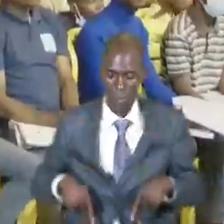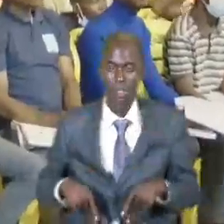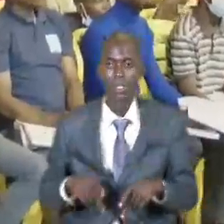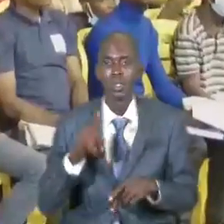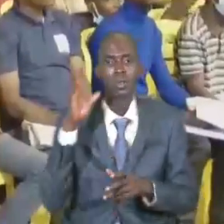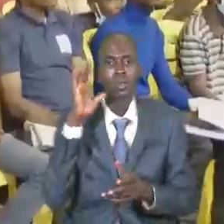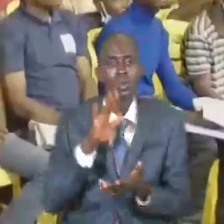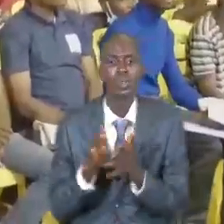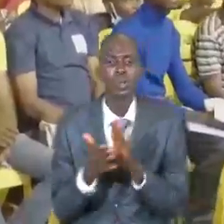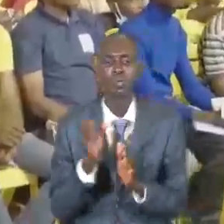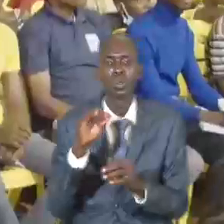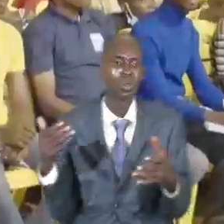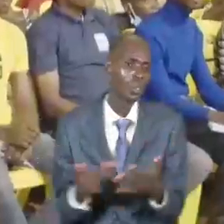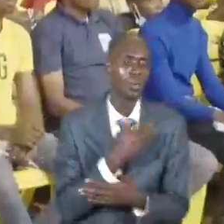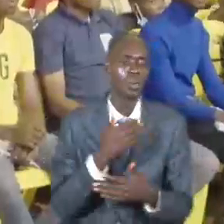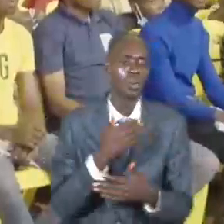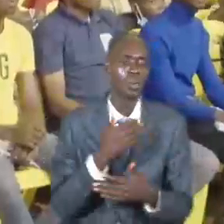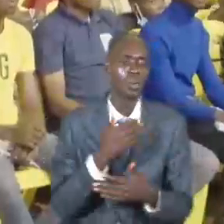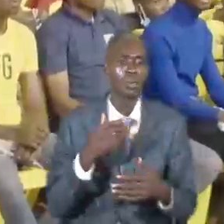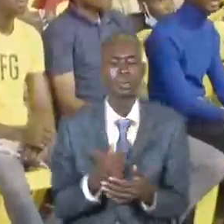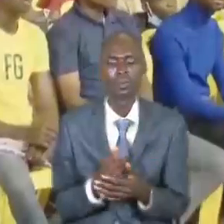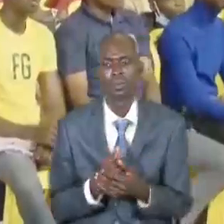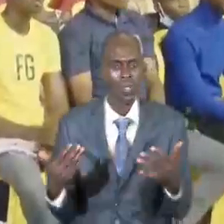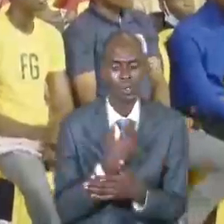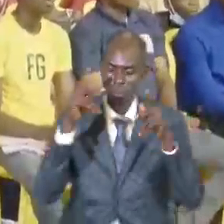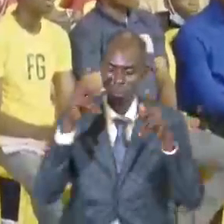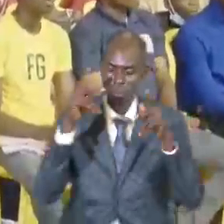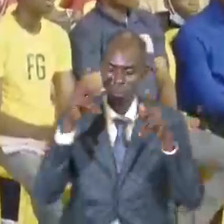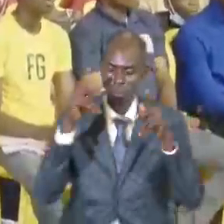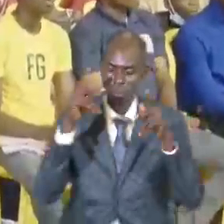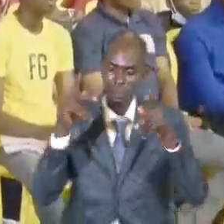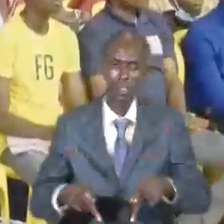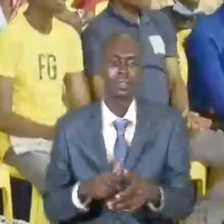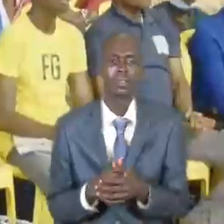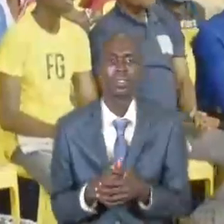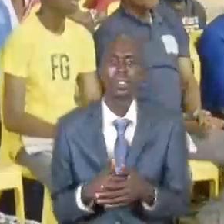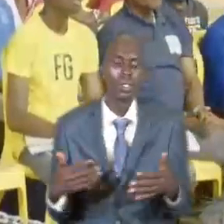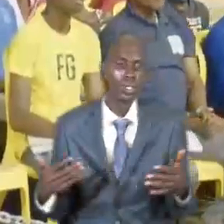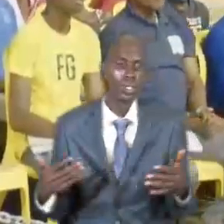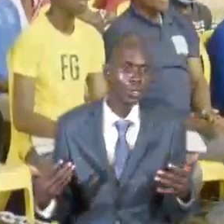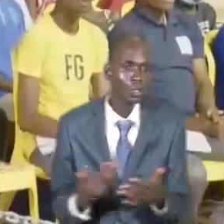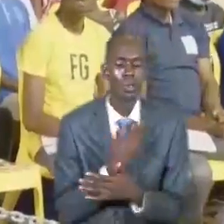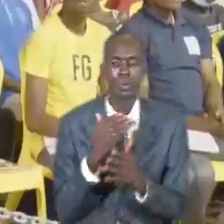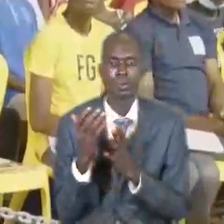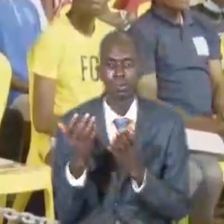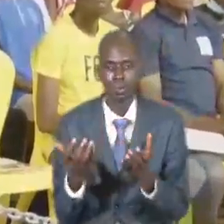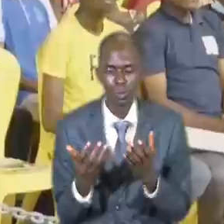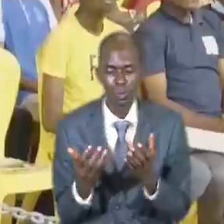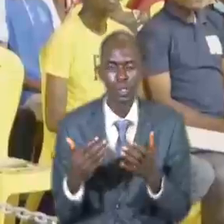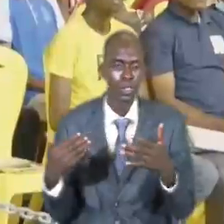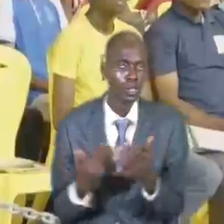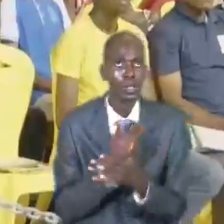life, new personality, new intention, a new goal, a new